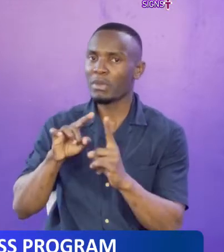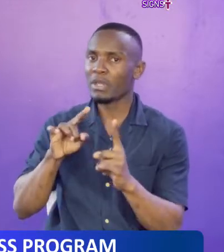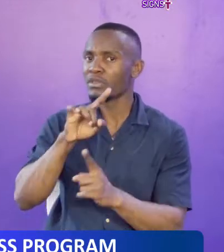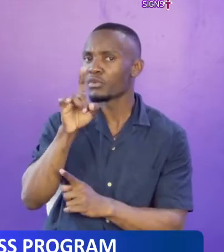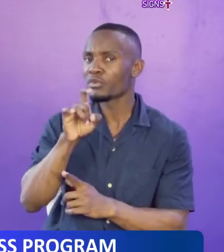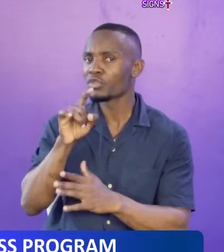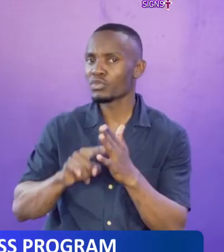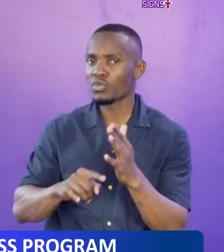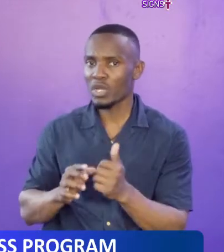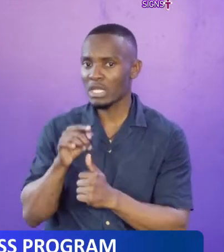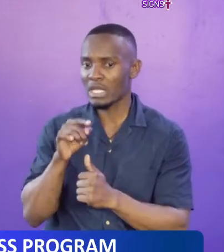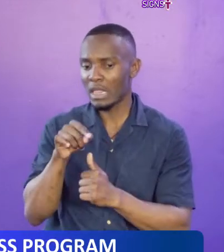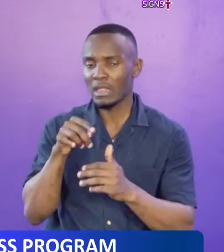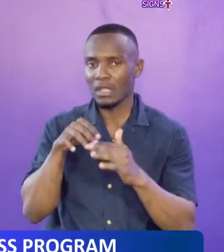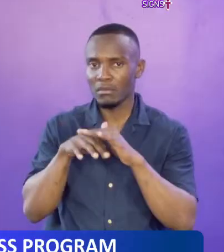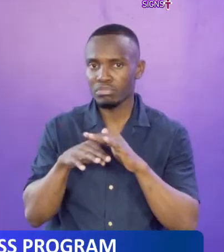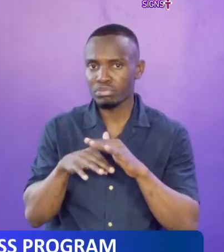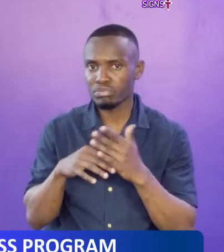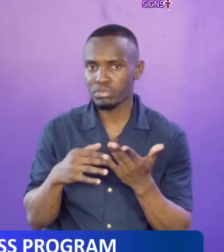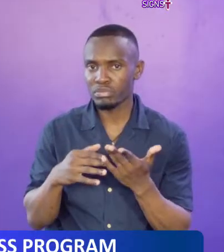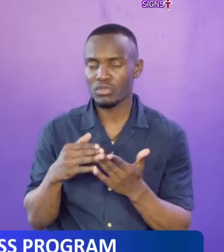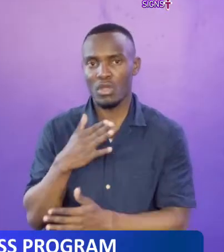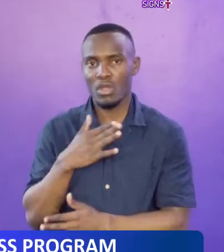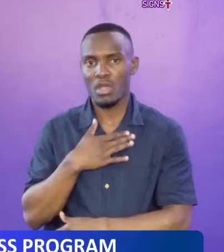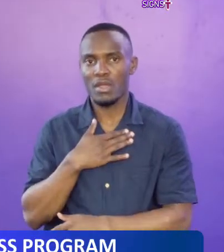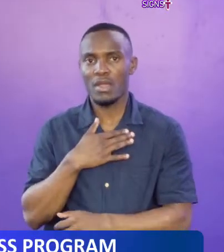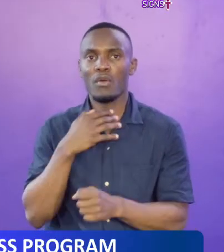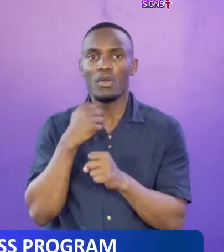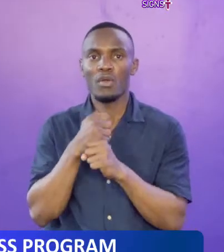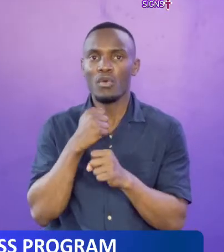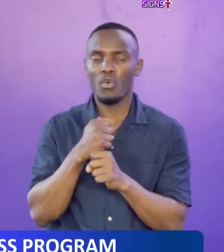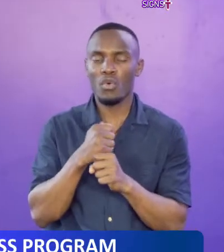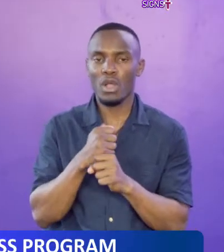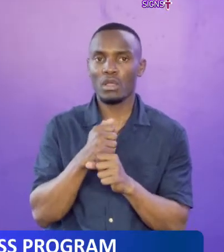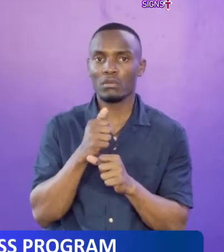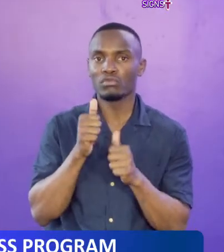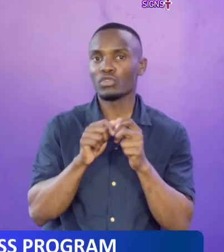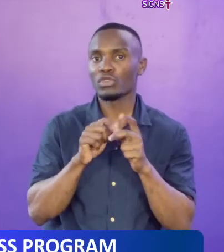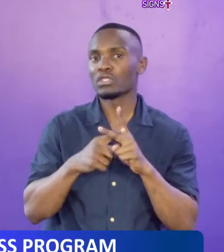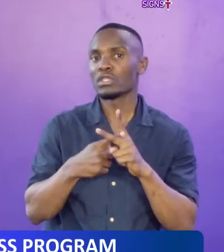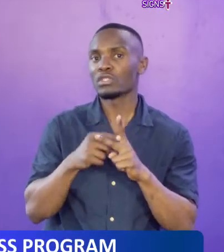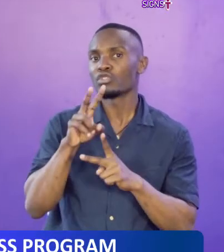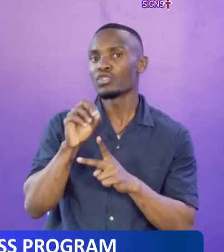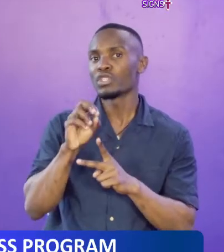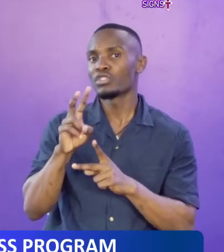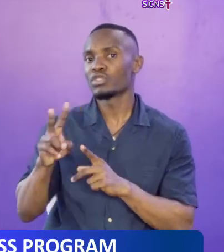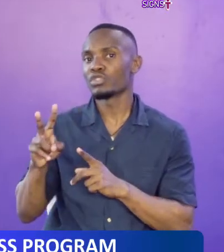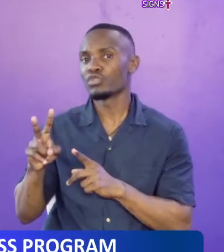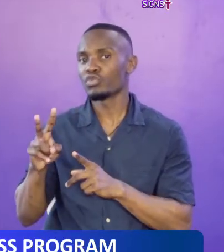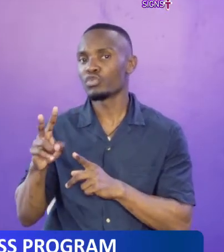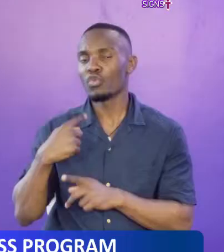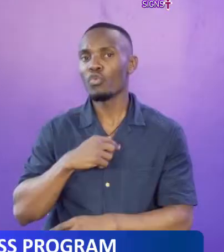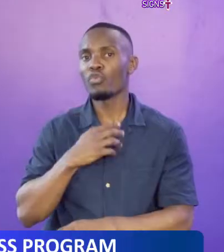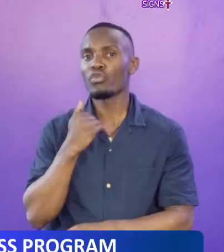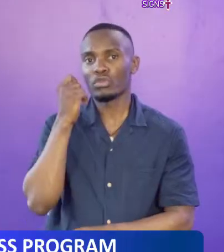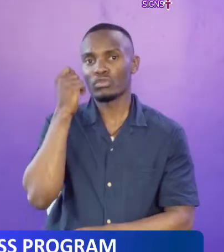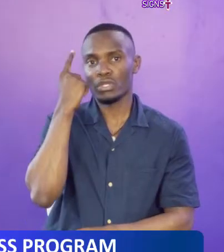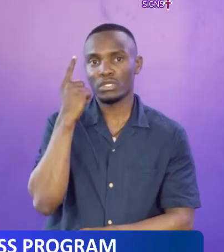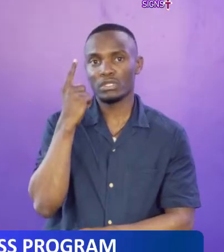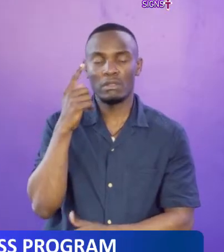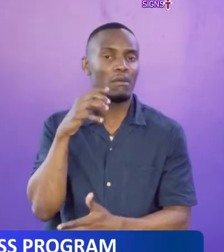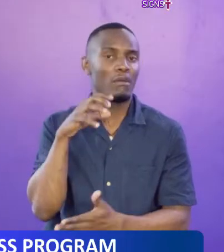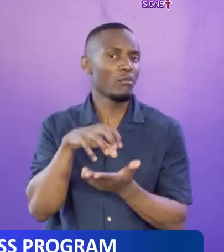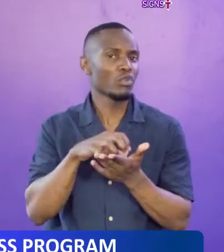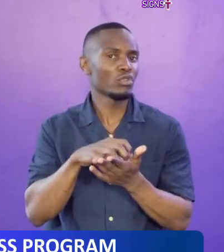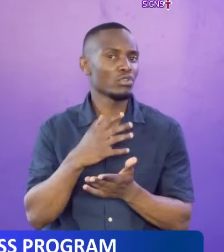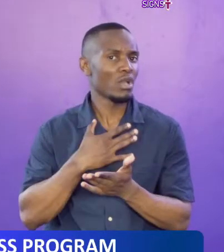work around digital accessibility program that began in 2022, first we wanted to understand, where are we?